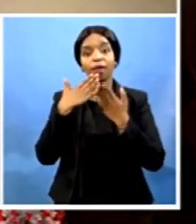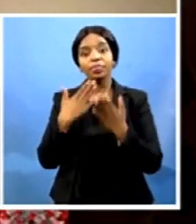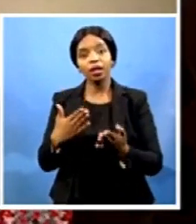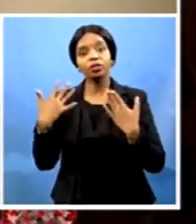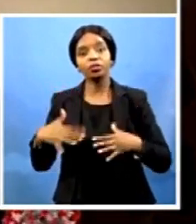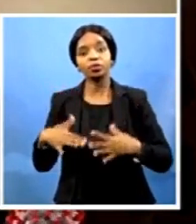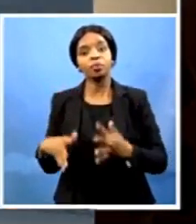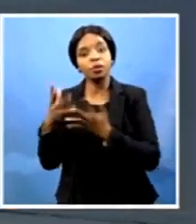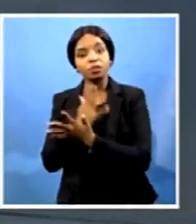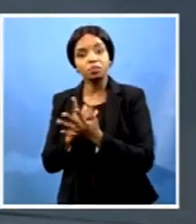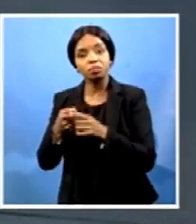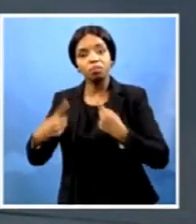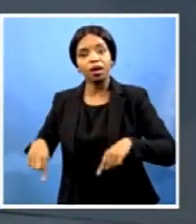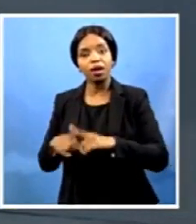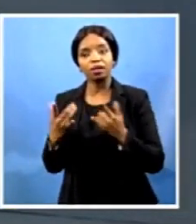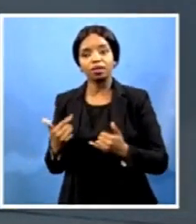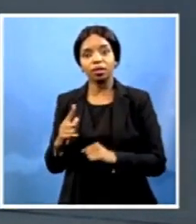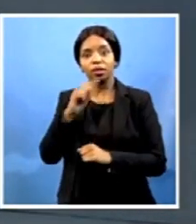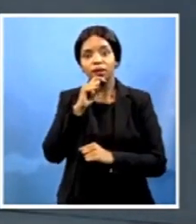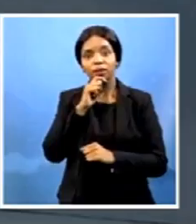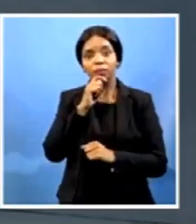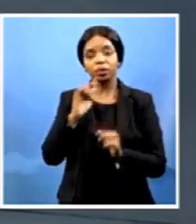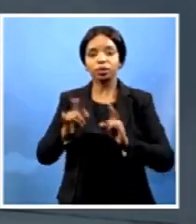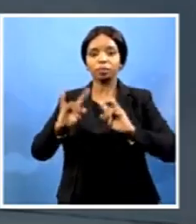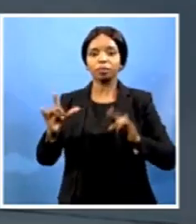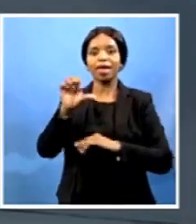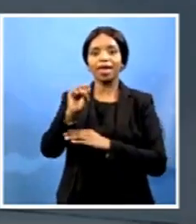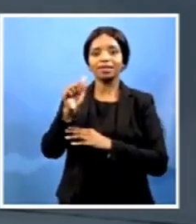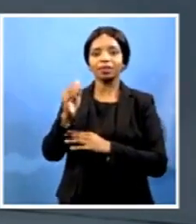our SABC 3 viewers. We're chasing the top of the next hour. Let's see you then.